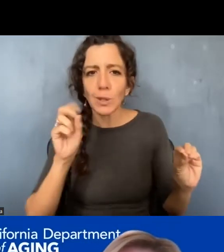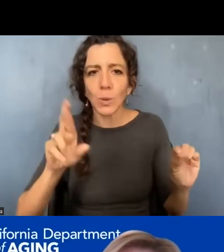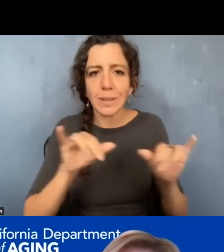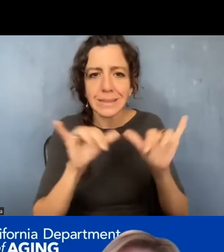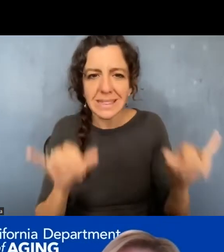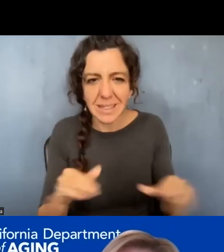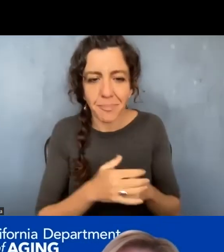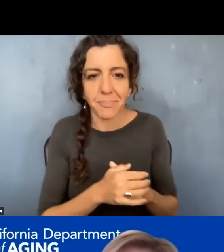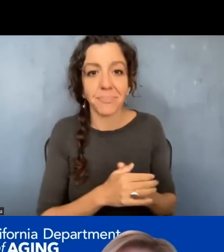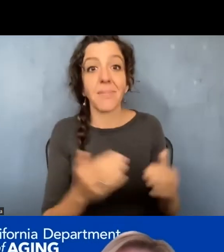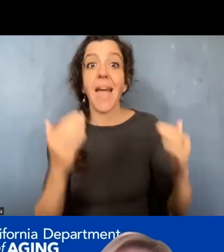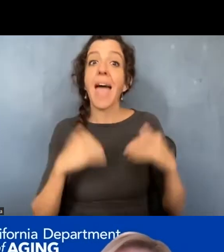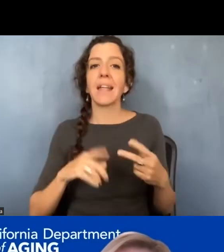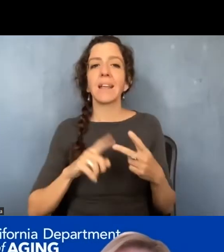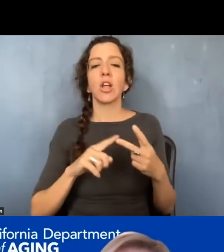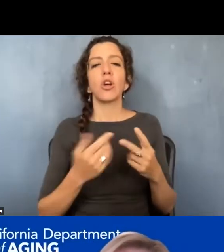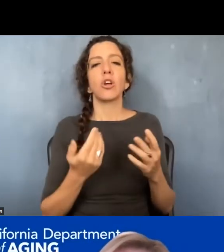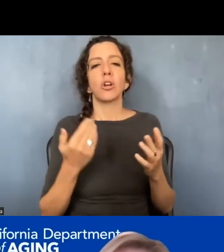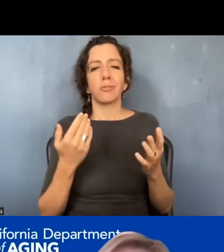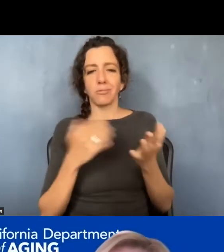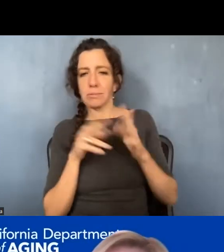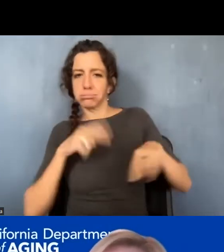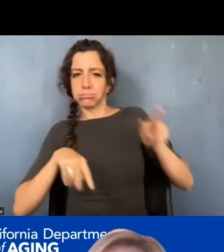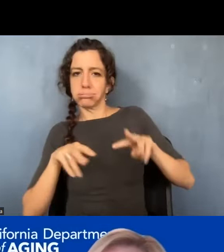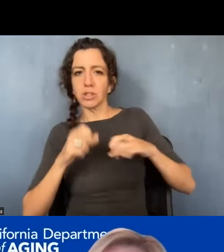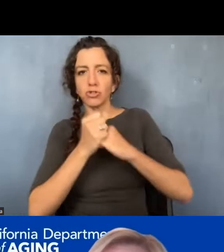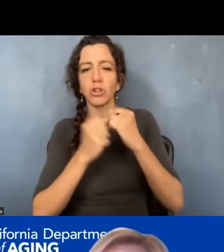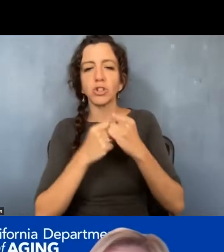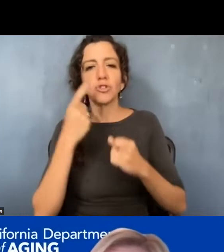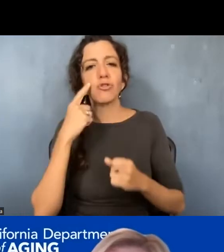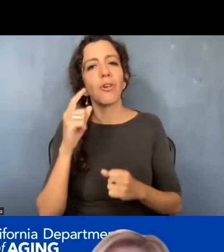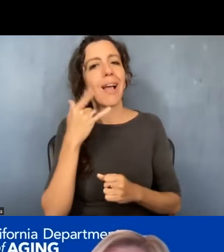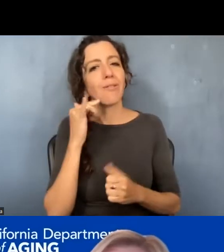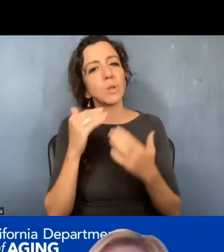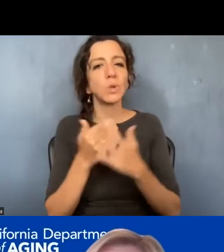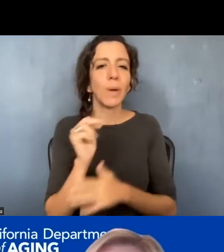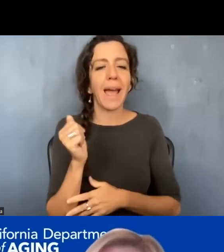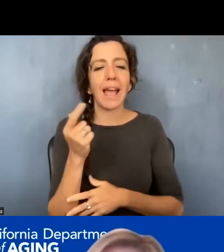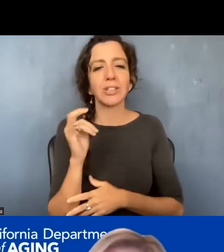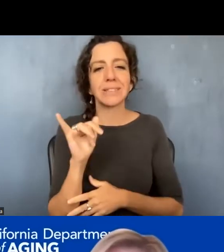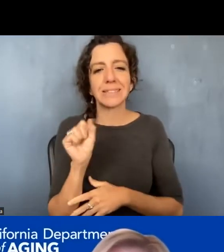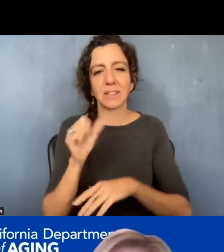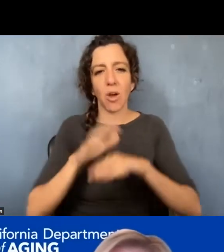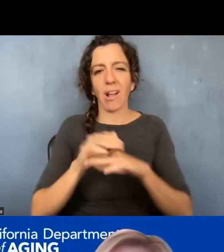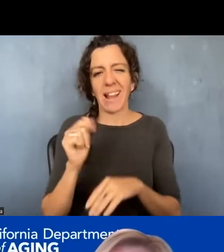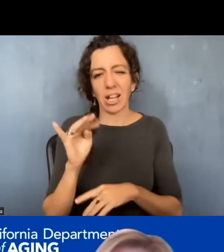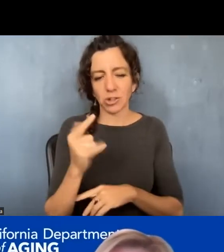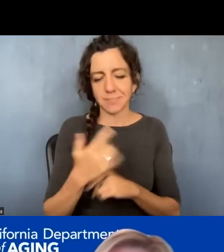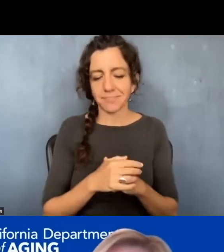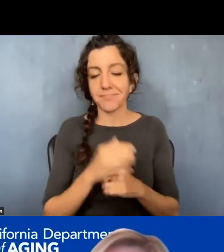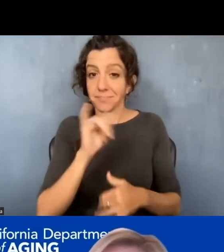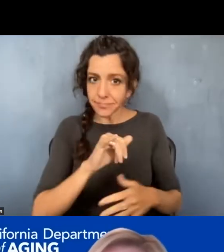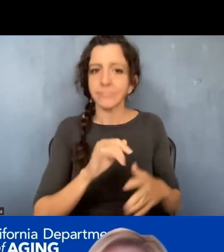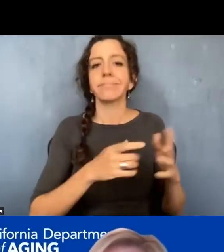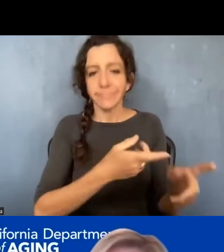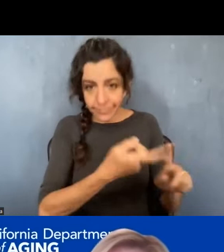area agencies on aging. And from that grew the hubs and spokes idea and the public gatherings,